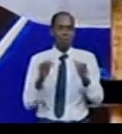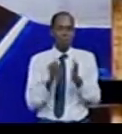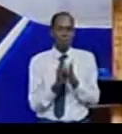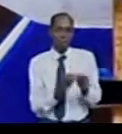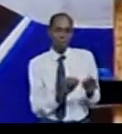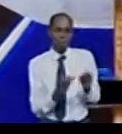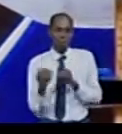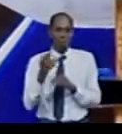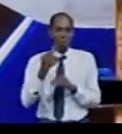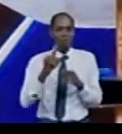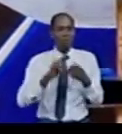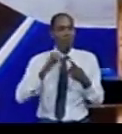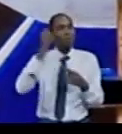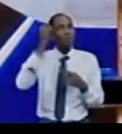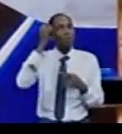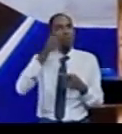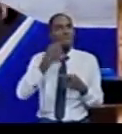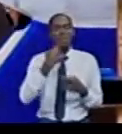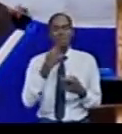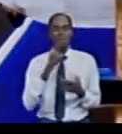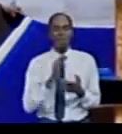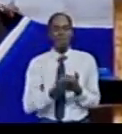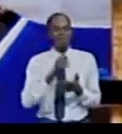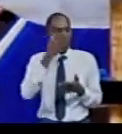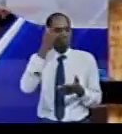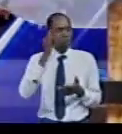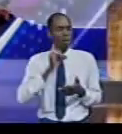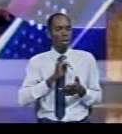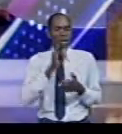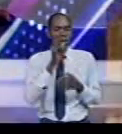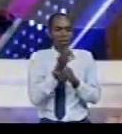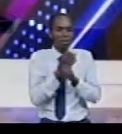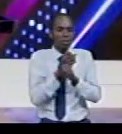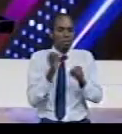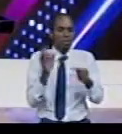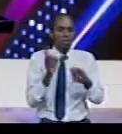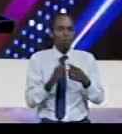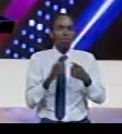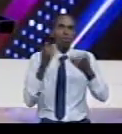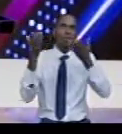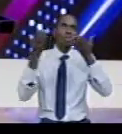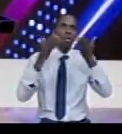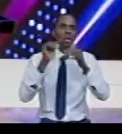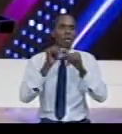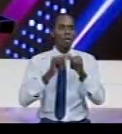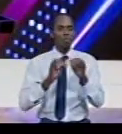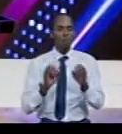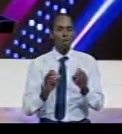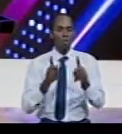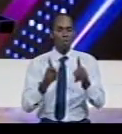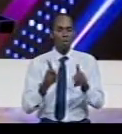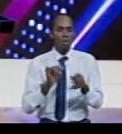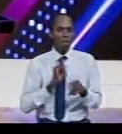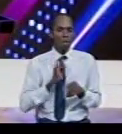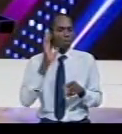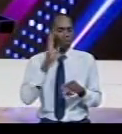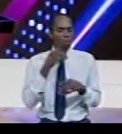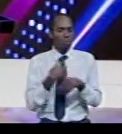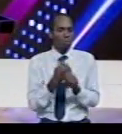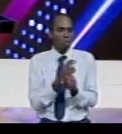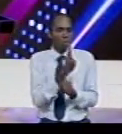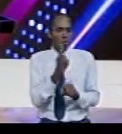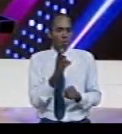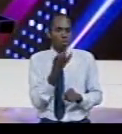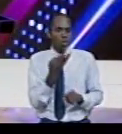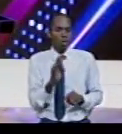understand, because I am saved to serve, every opportunity I'm going to make use of, and I will